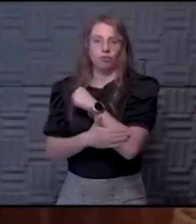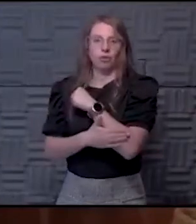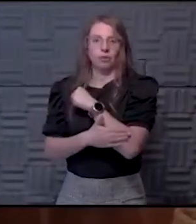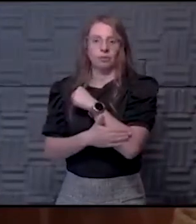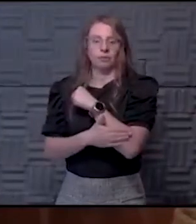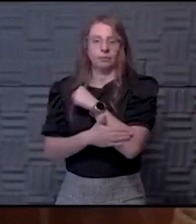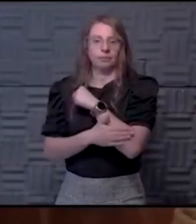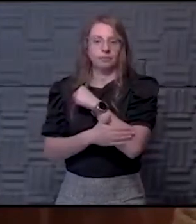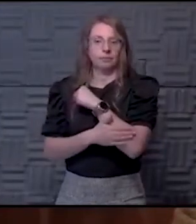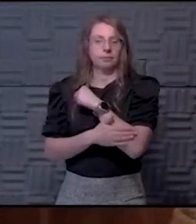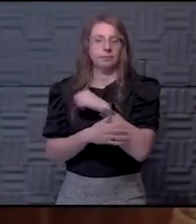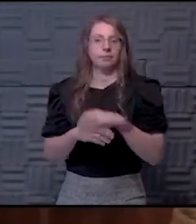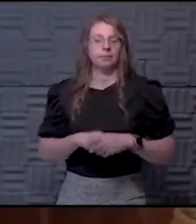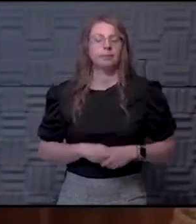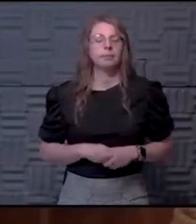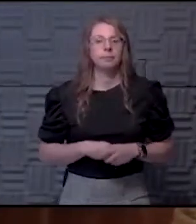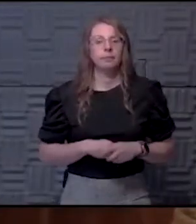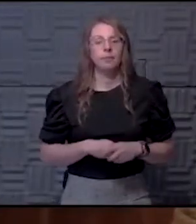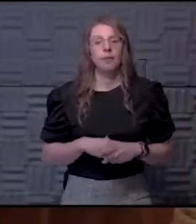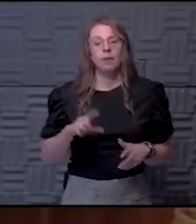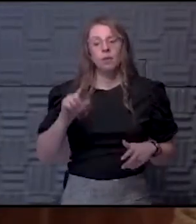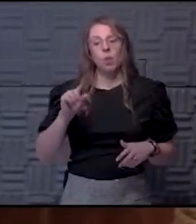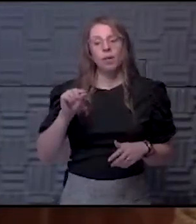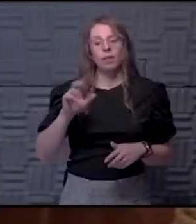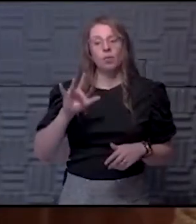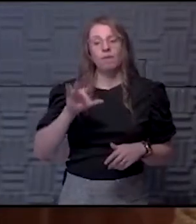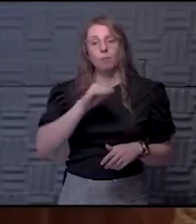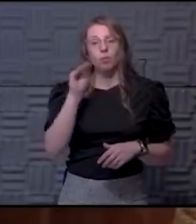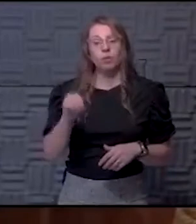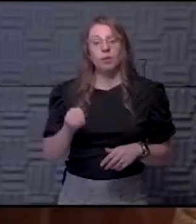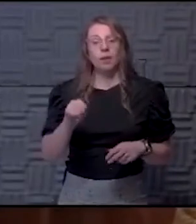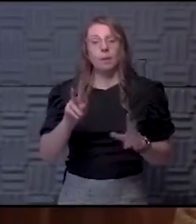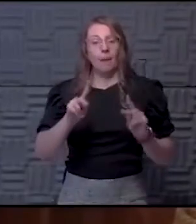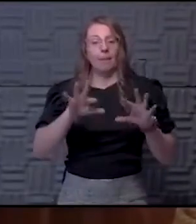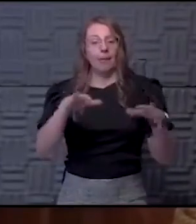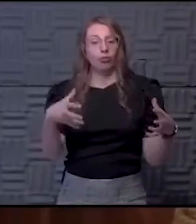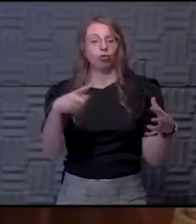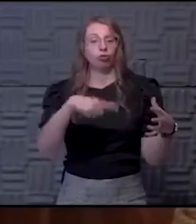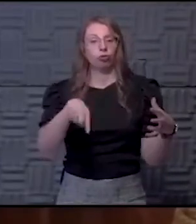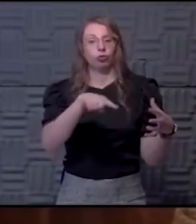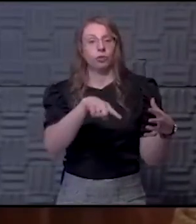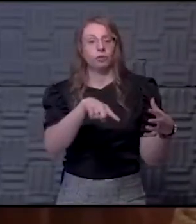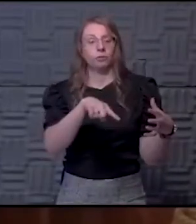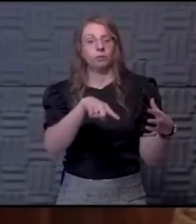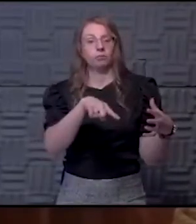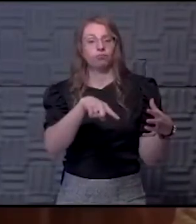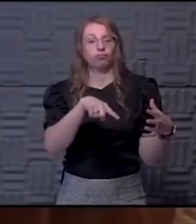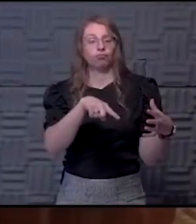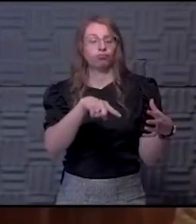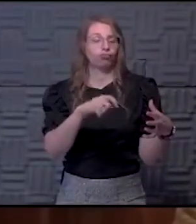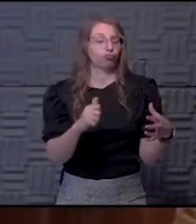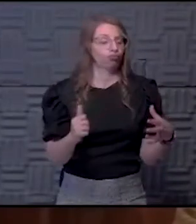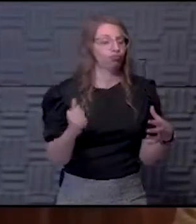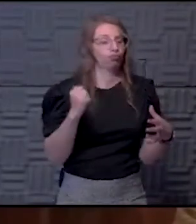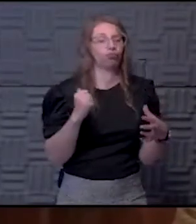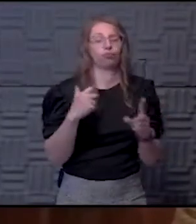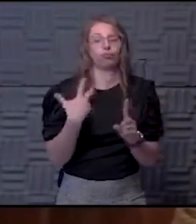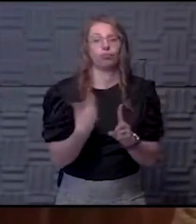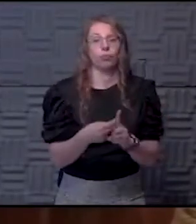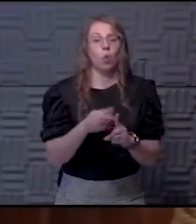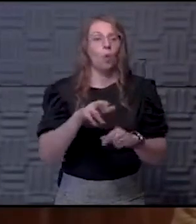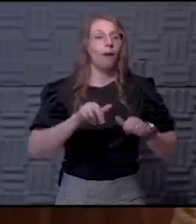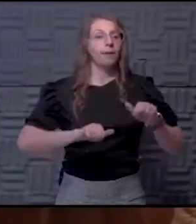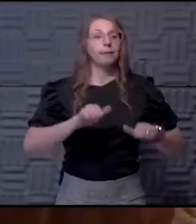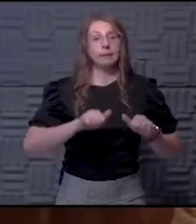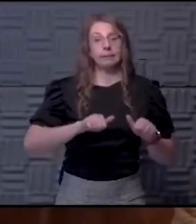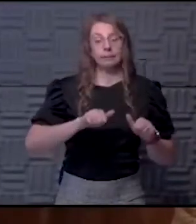very position. And we have 20 to 25% of the population that has rejected vaccines or is hesitant